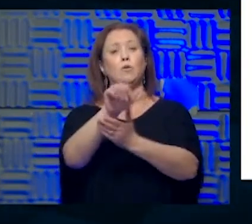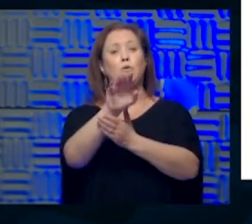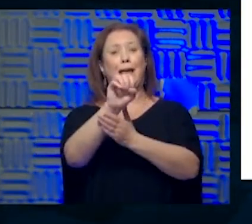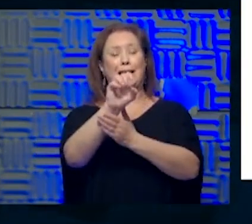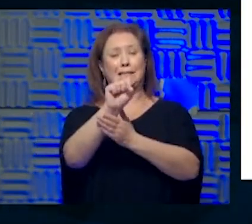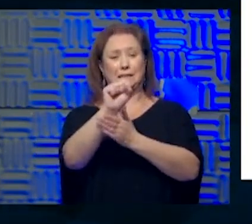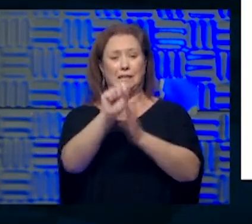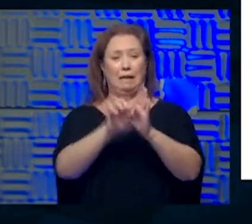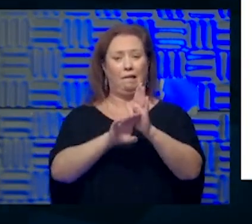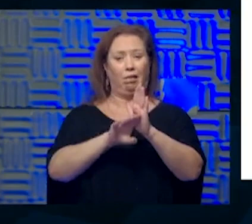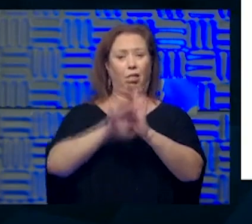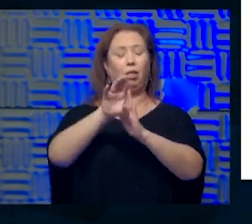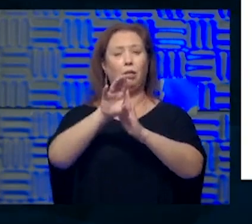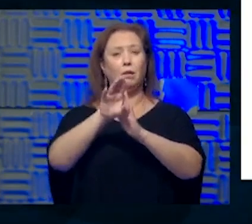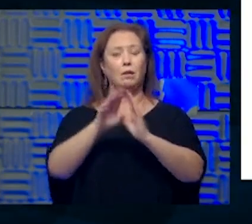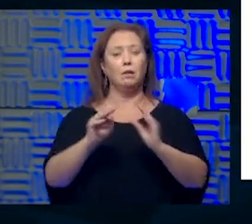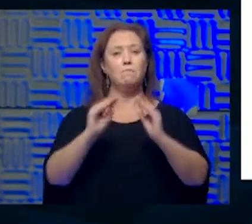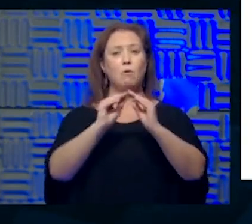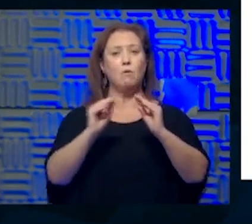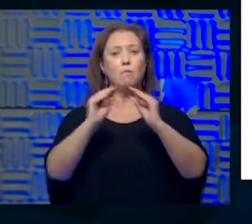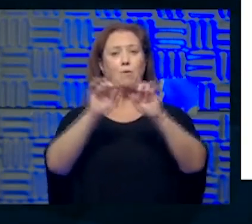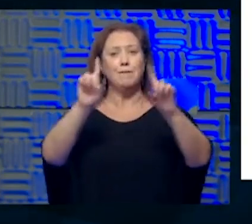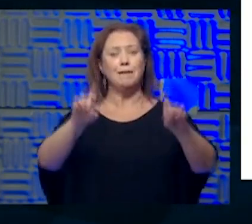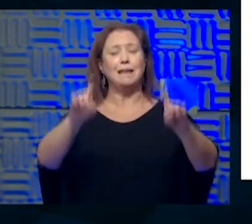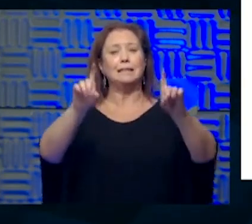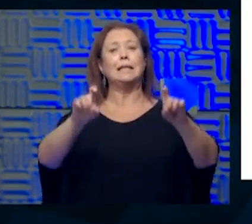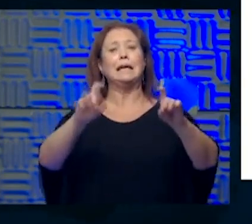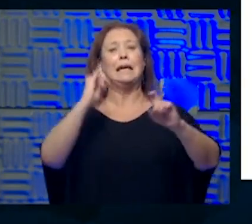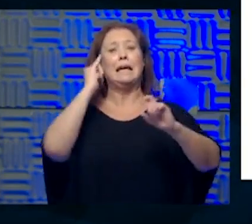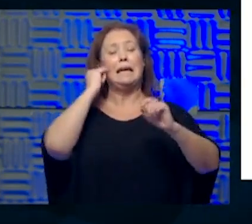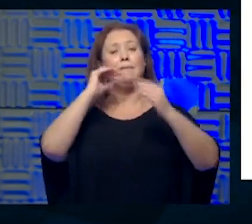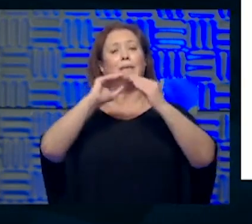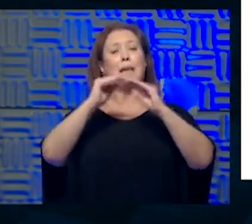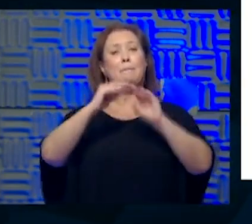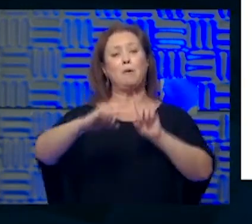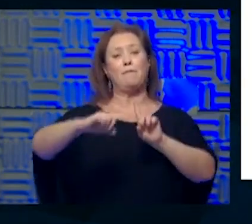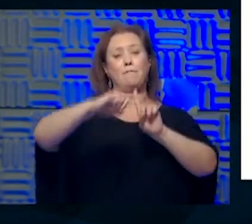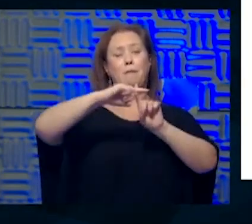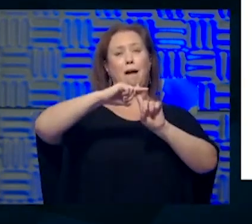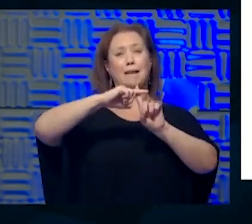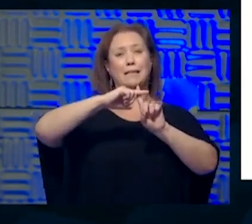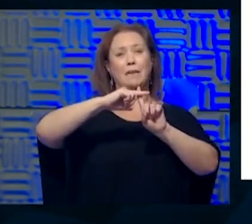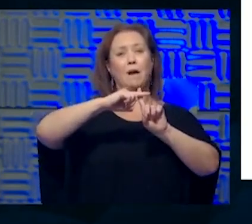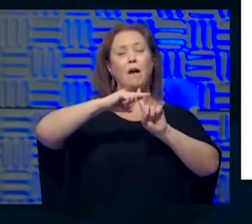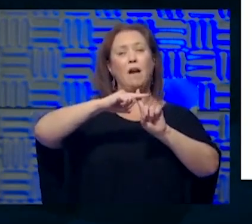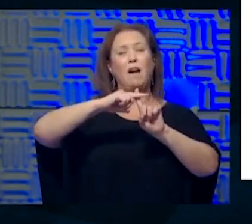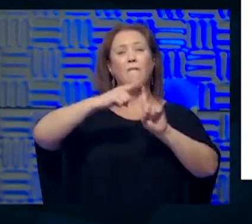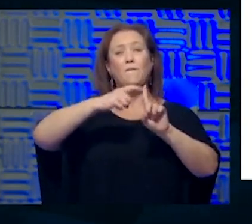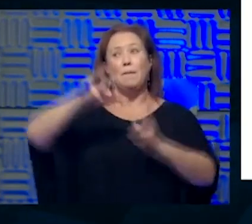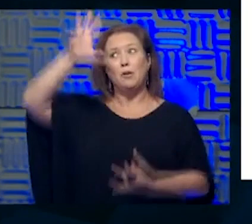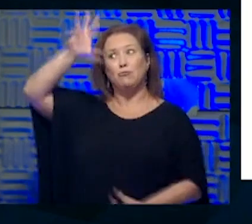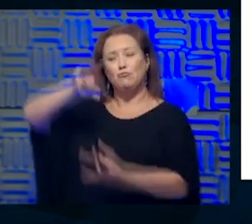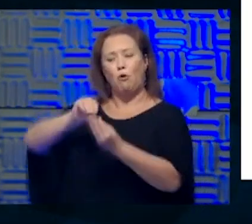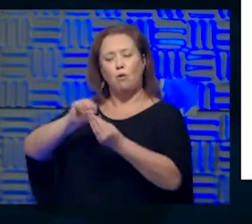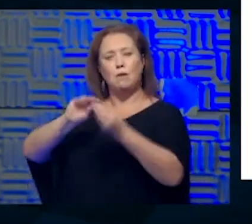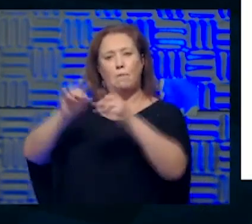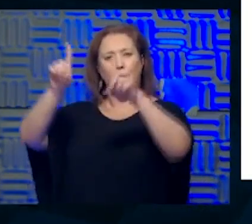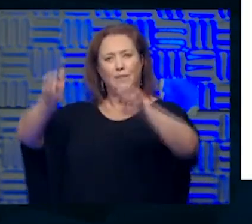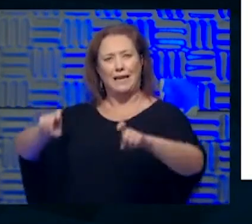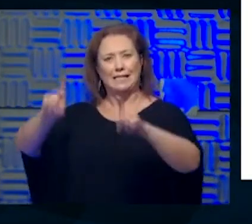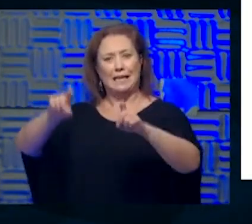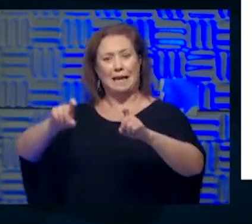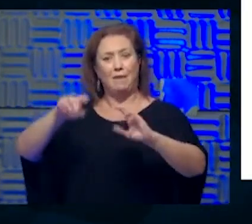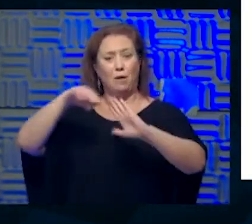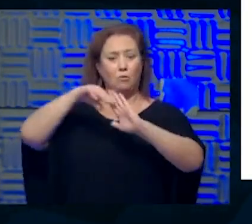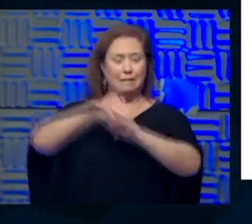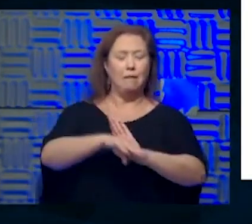going up as we're doing more testing at all these sites, if the number of positives out of the total number we test goes down, that's a really